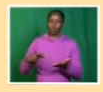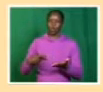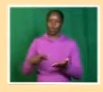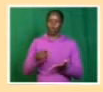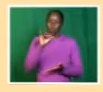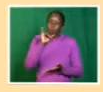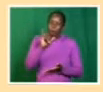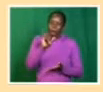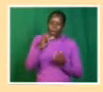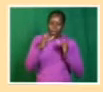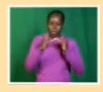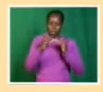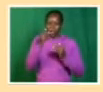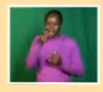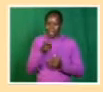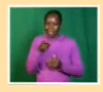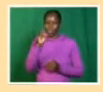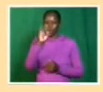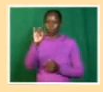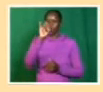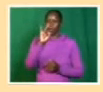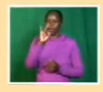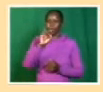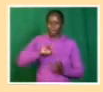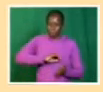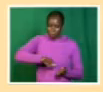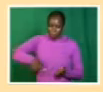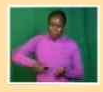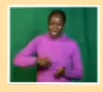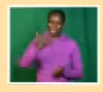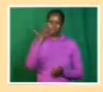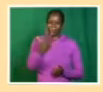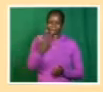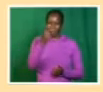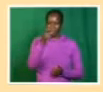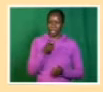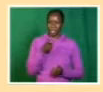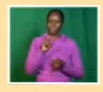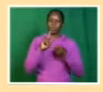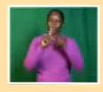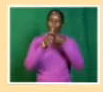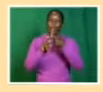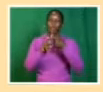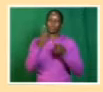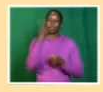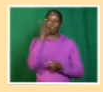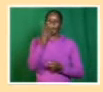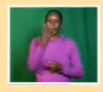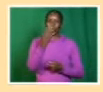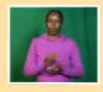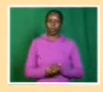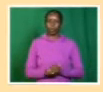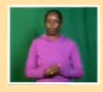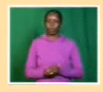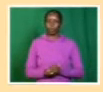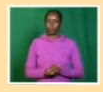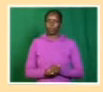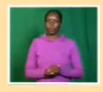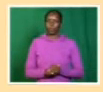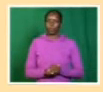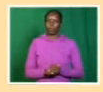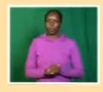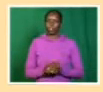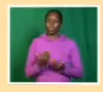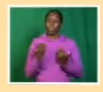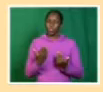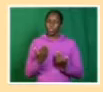function y is equals to x squared minus 5x plus 4. Okay, so let's look at